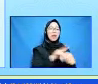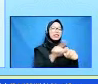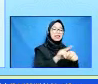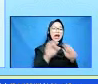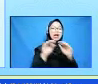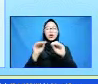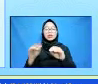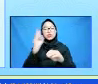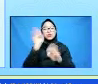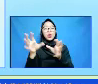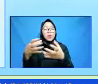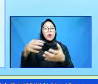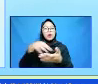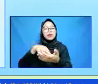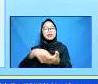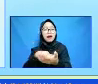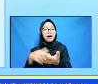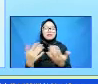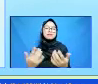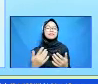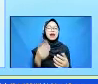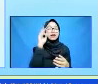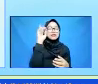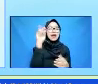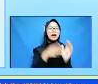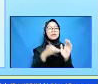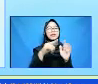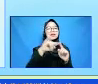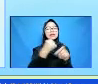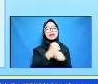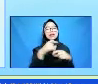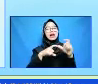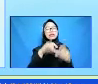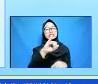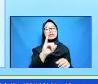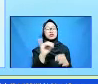change policy. It is shortly my recommendation, Karen.